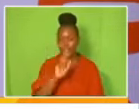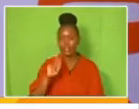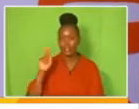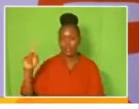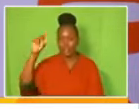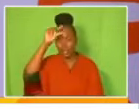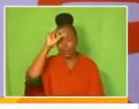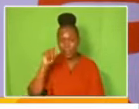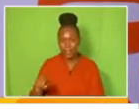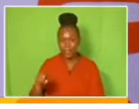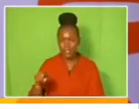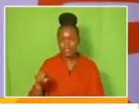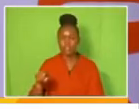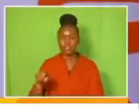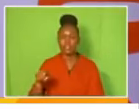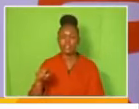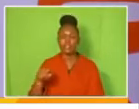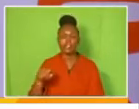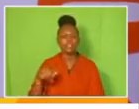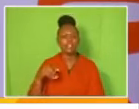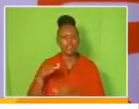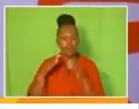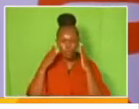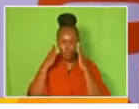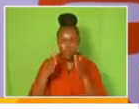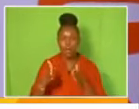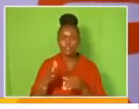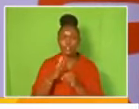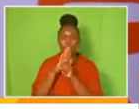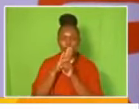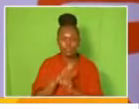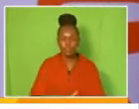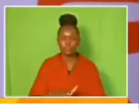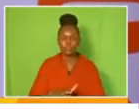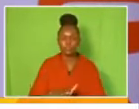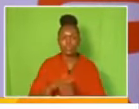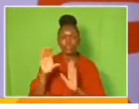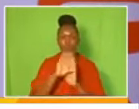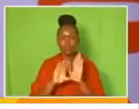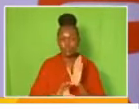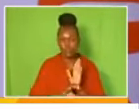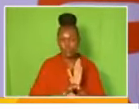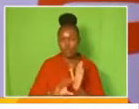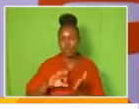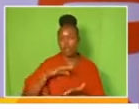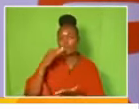is dead set to deny the parties the constitutionally defined funding.